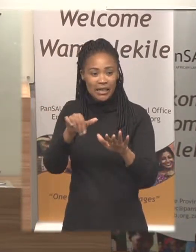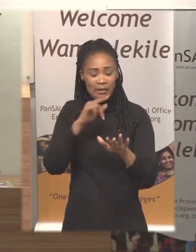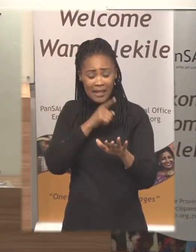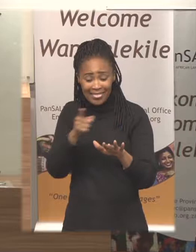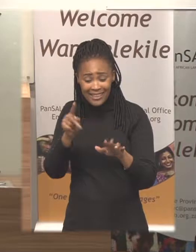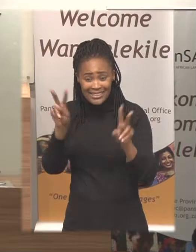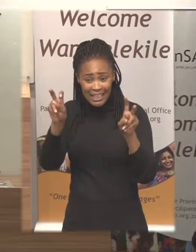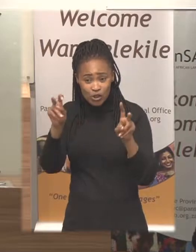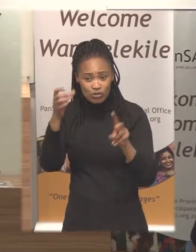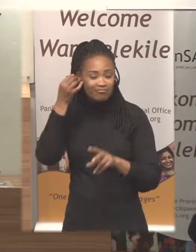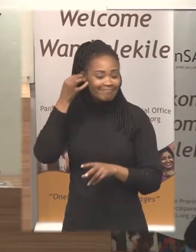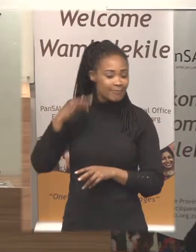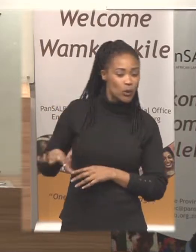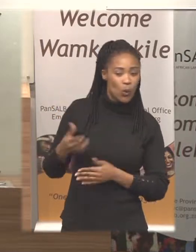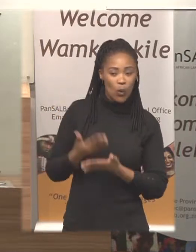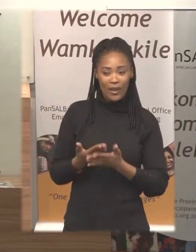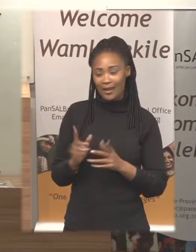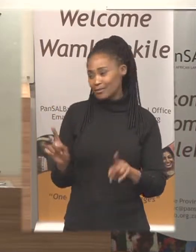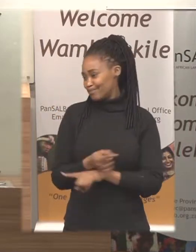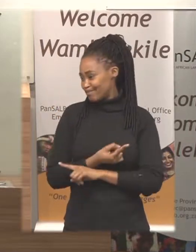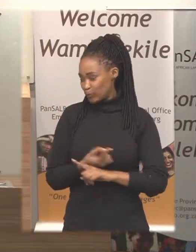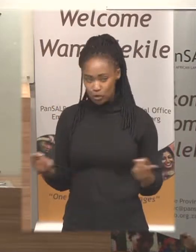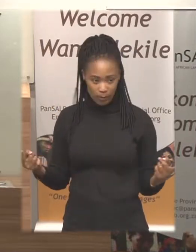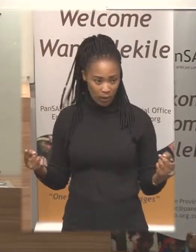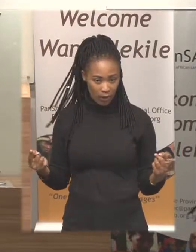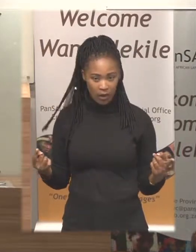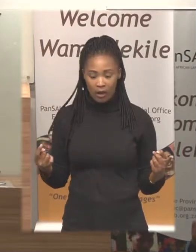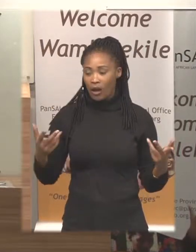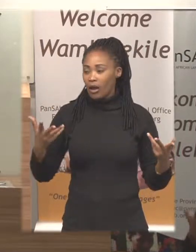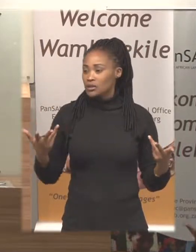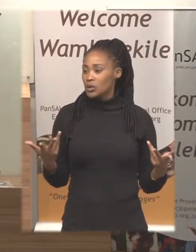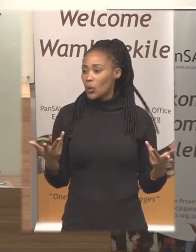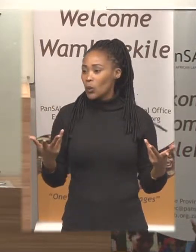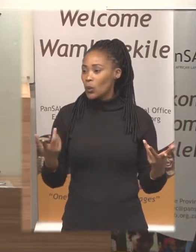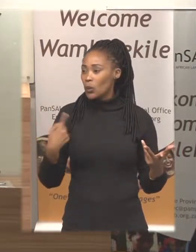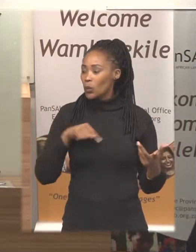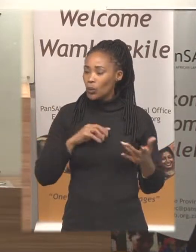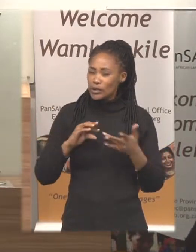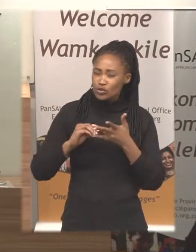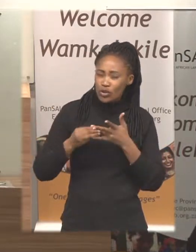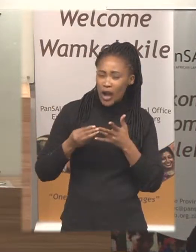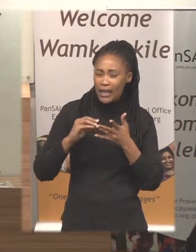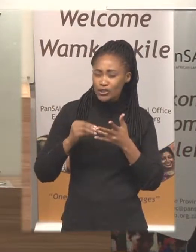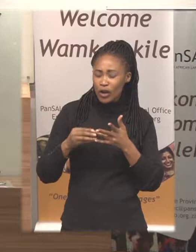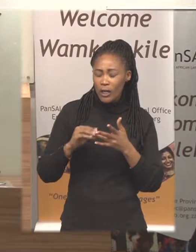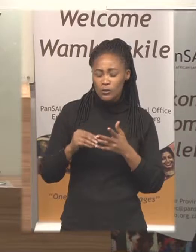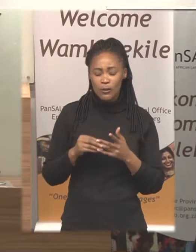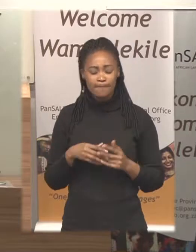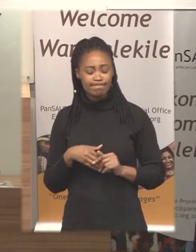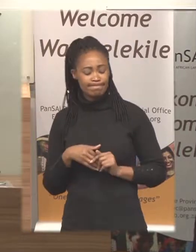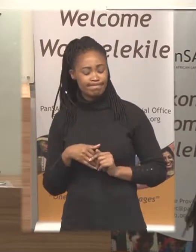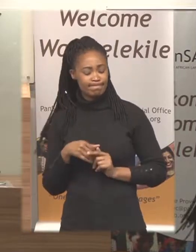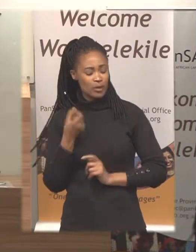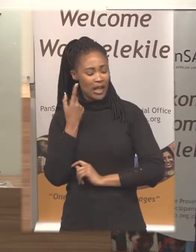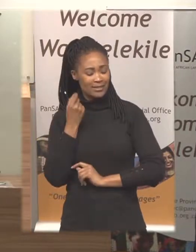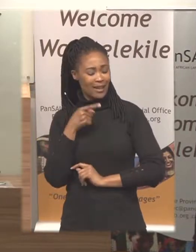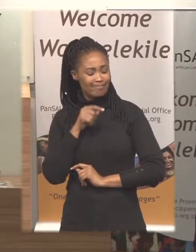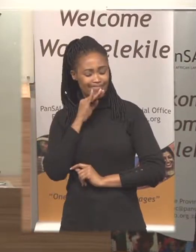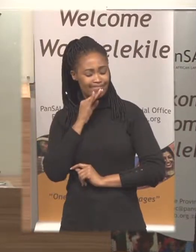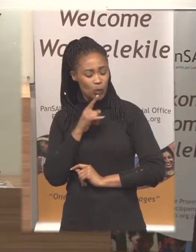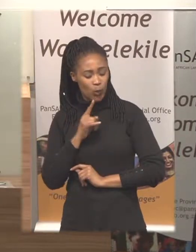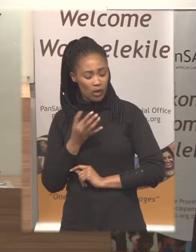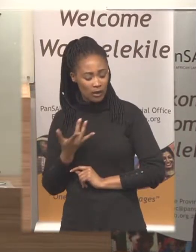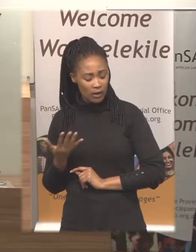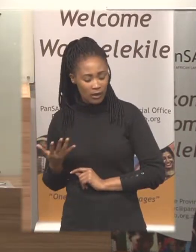ignore in our current environment. And so we are trying to grapple with what that means